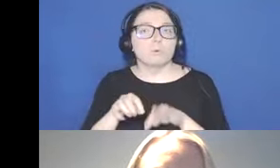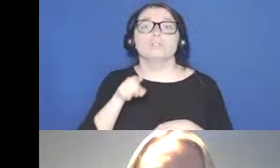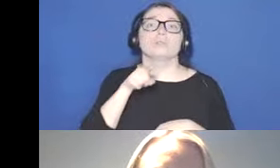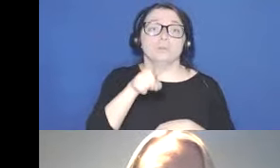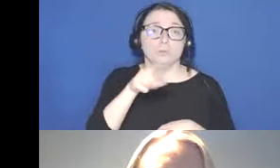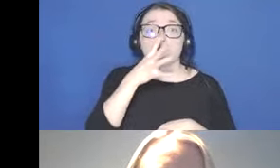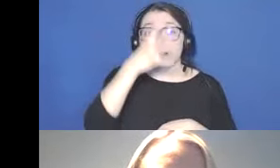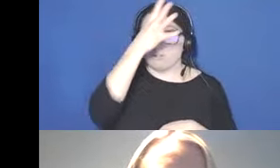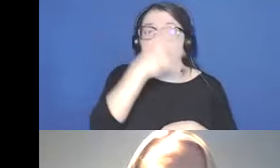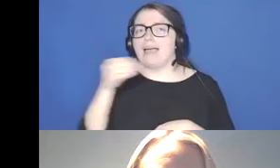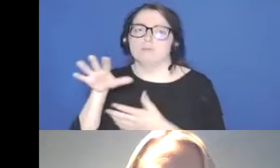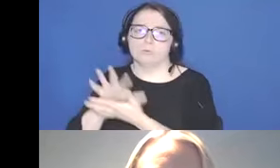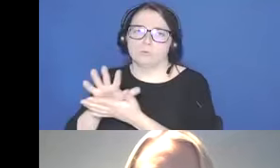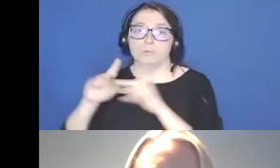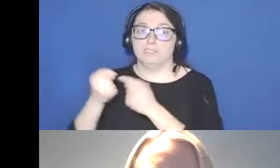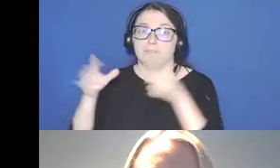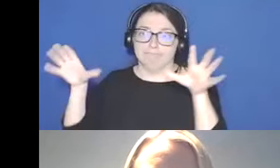decisions.